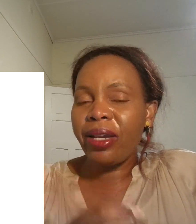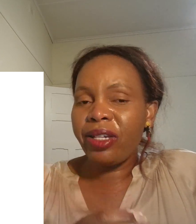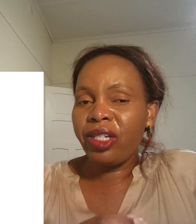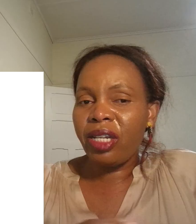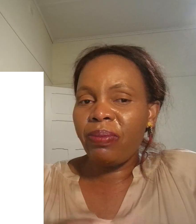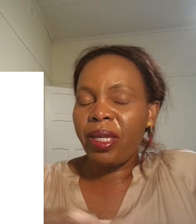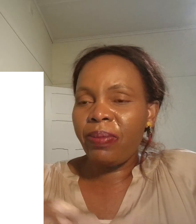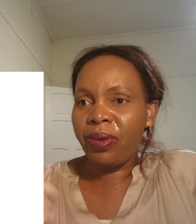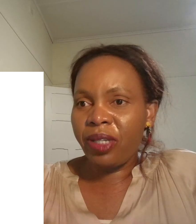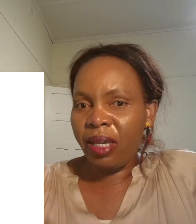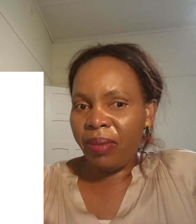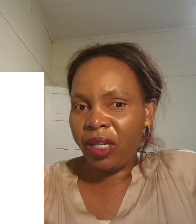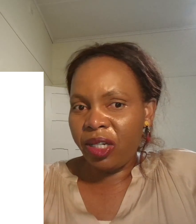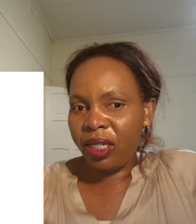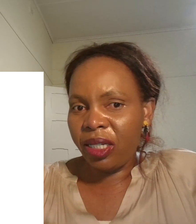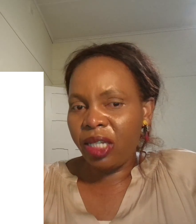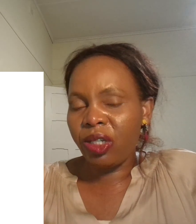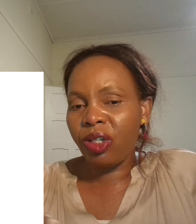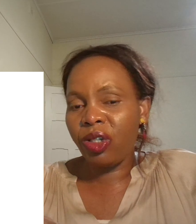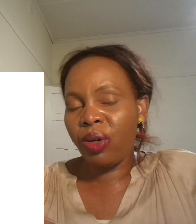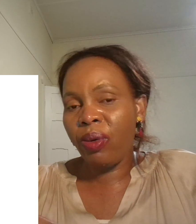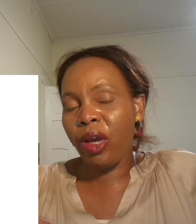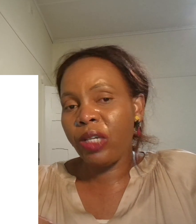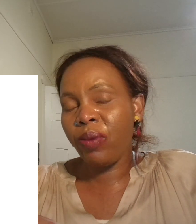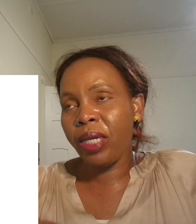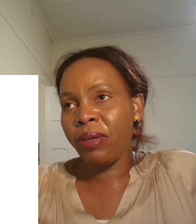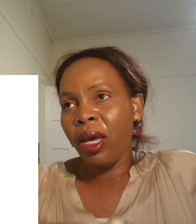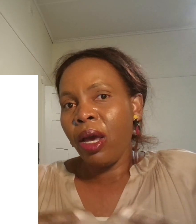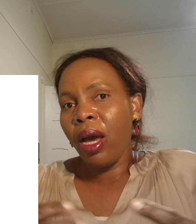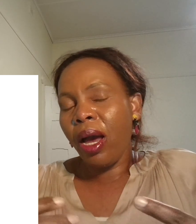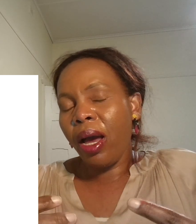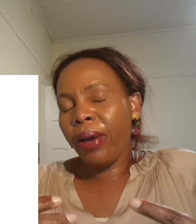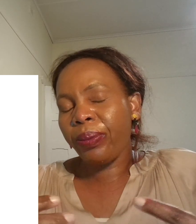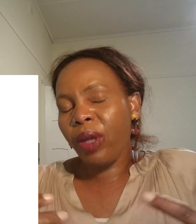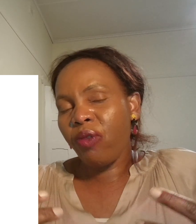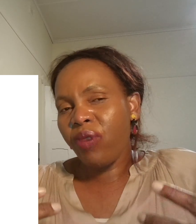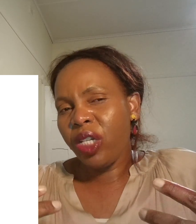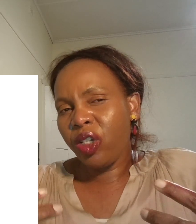with tarnishing people's images. It's to do it with